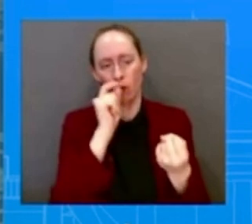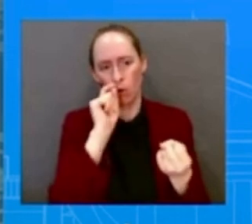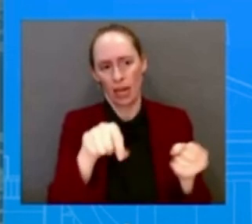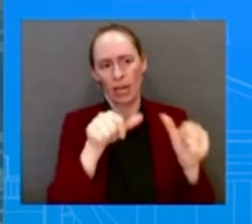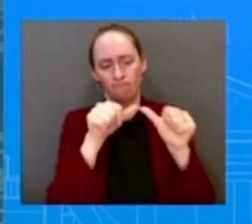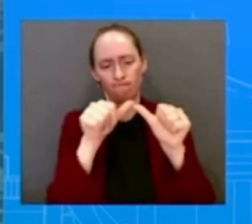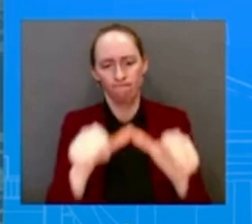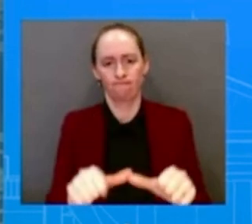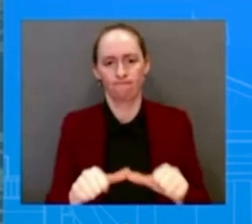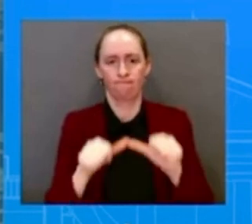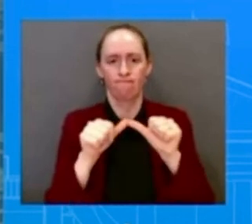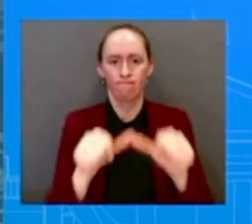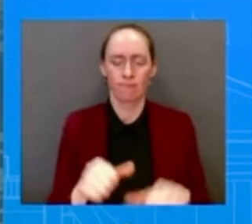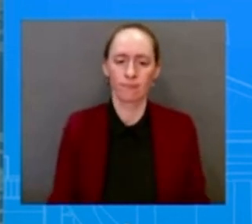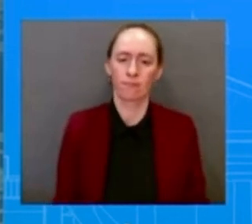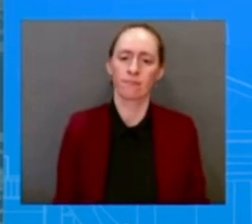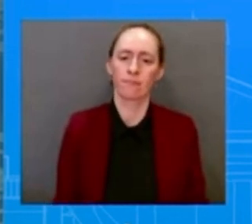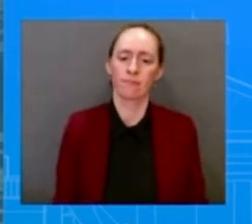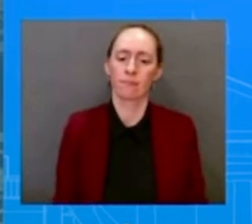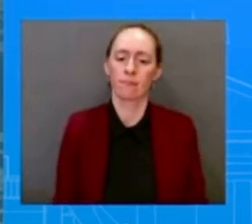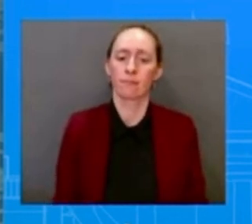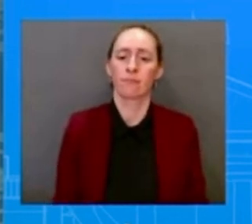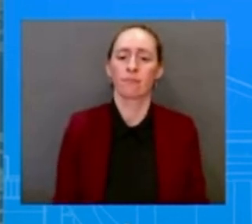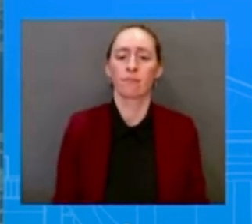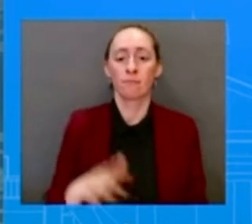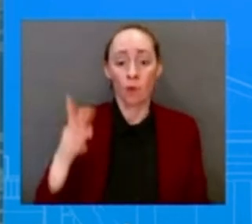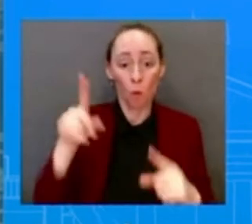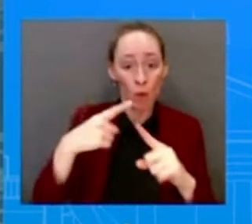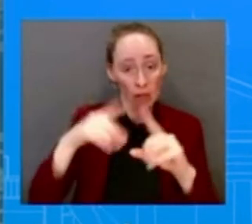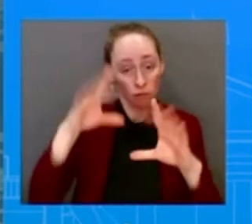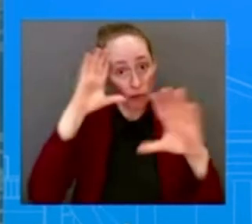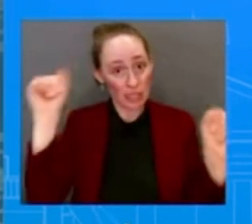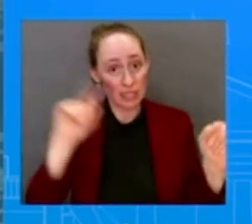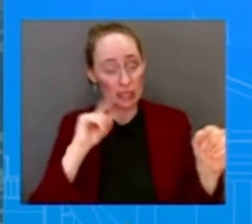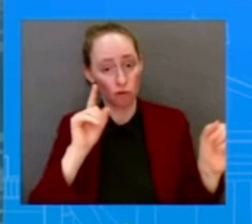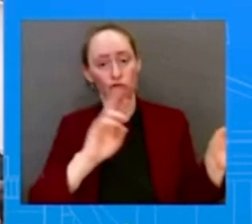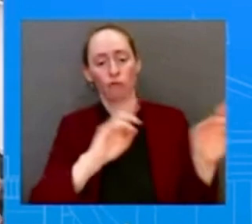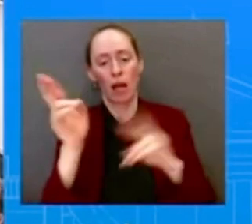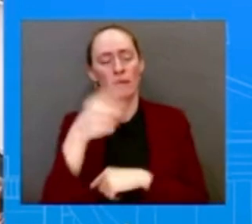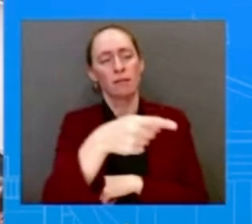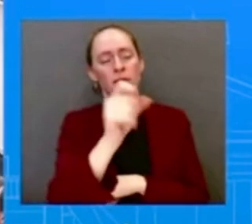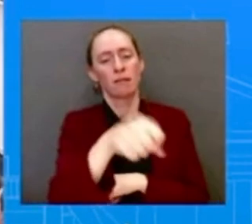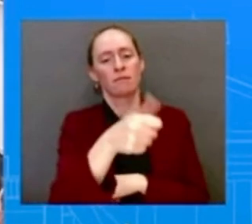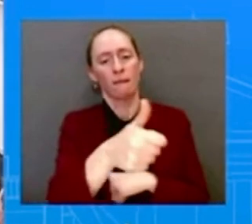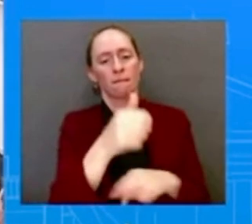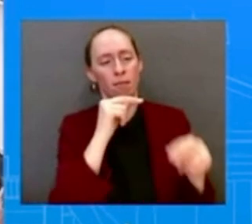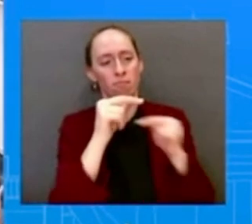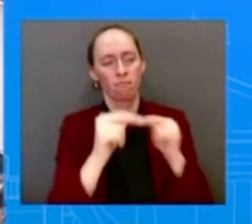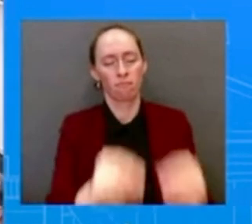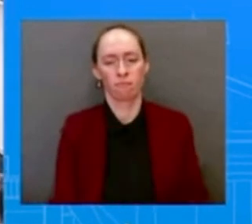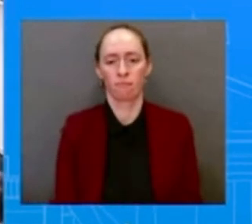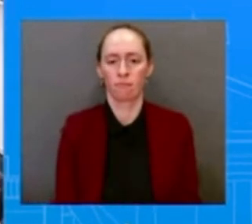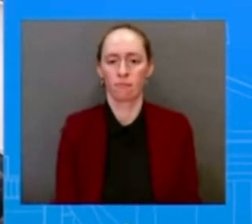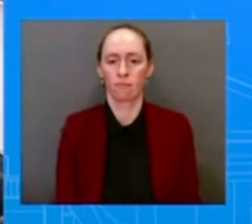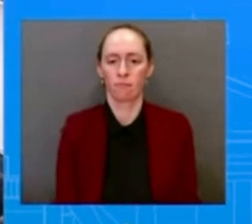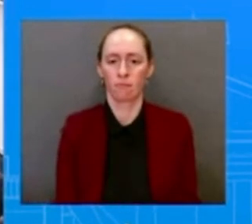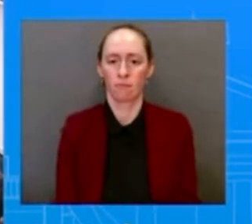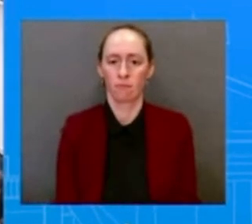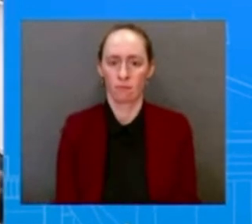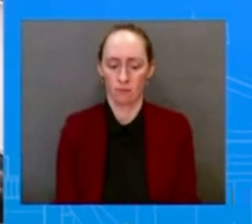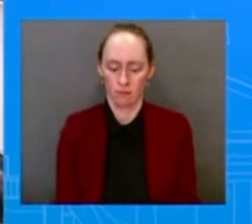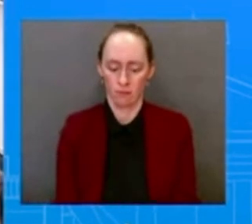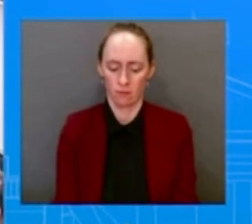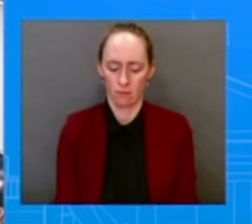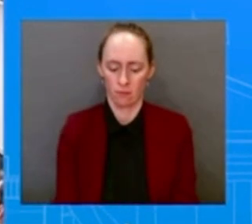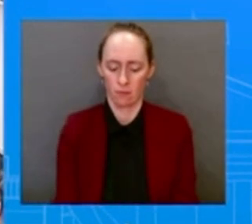can do it with the strongest hand possible. And finally, sir, 1.4 billion people in India are waiting for President Biden to welcome. When is the